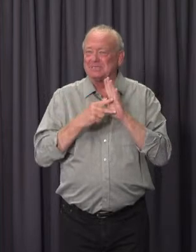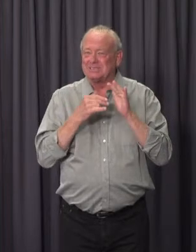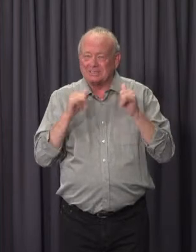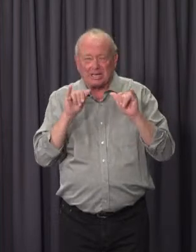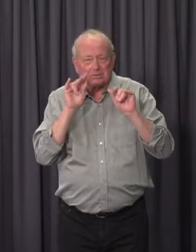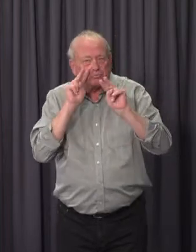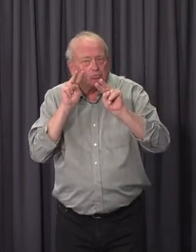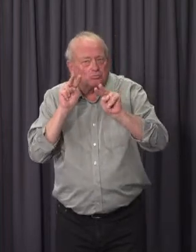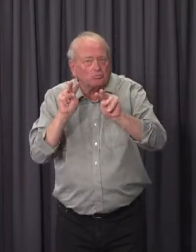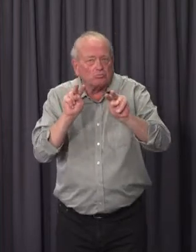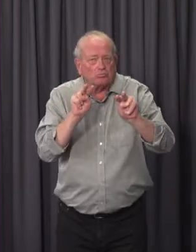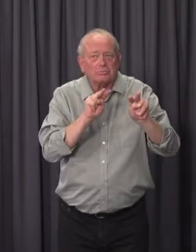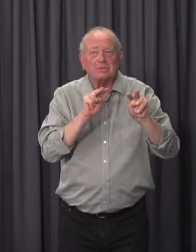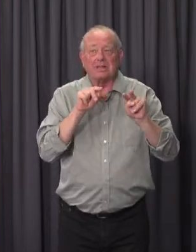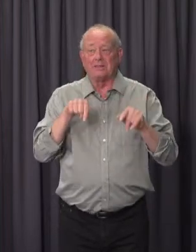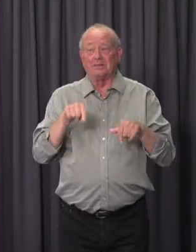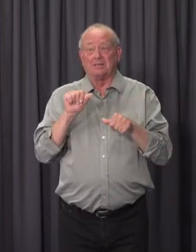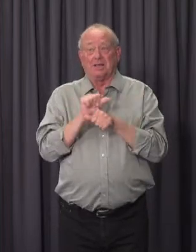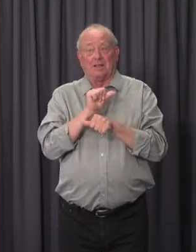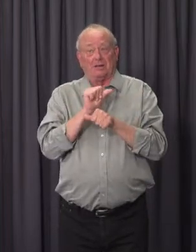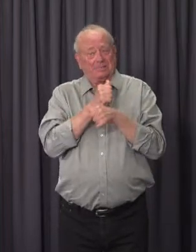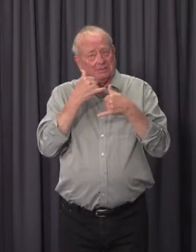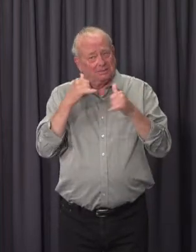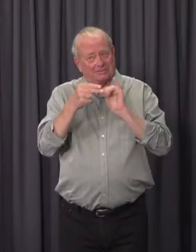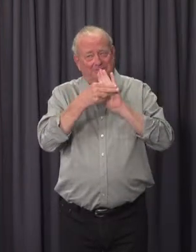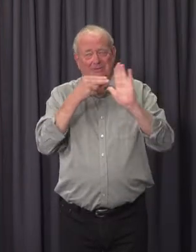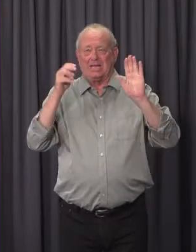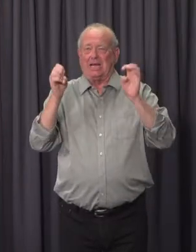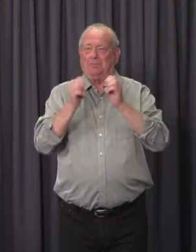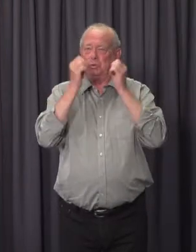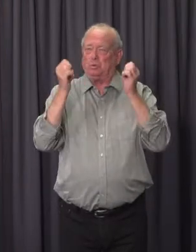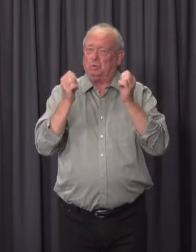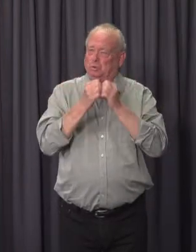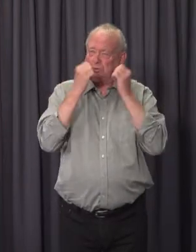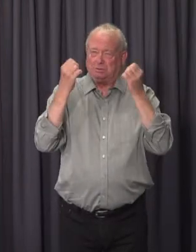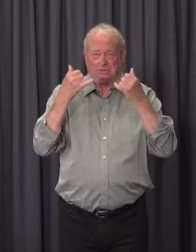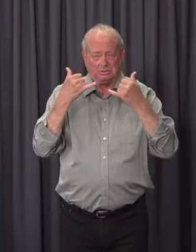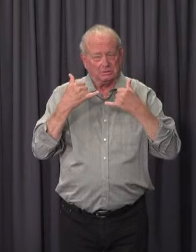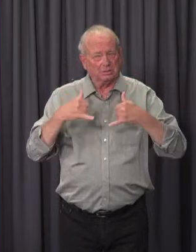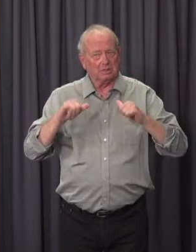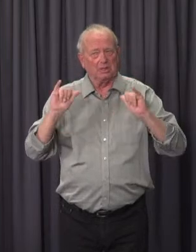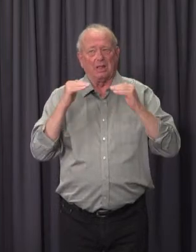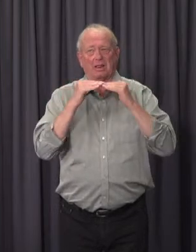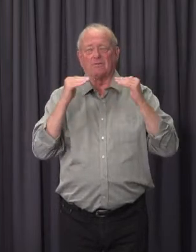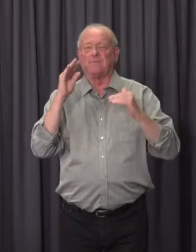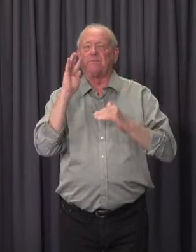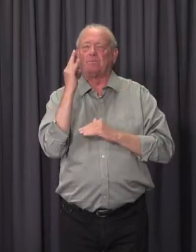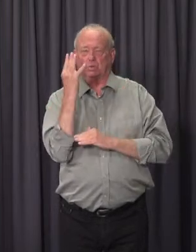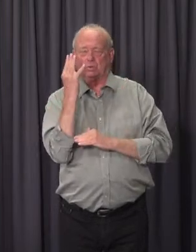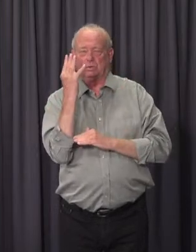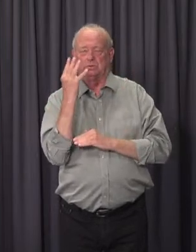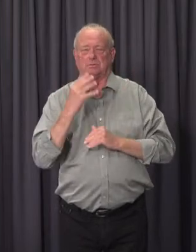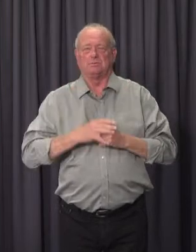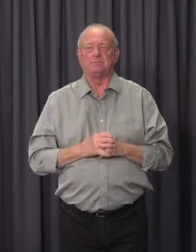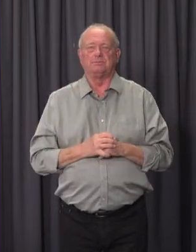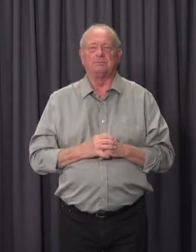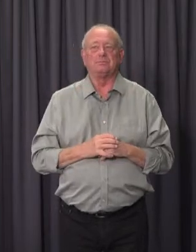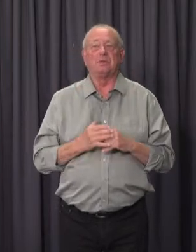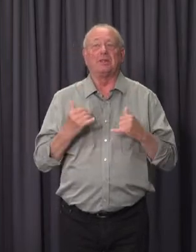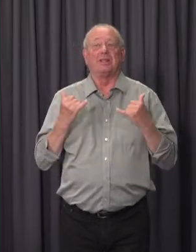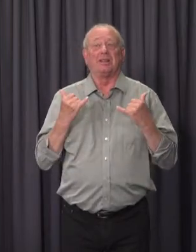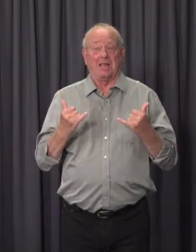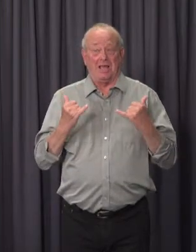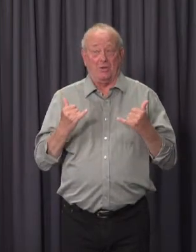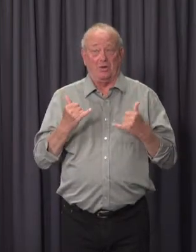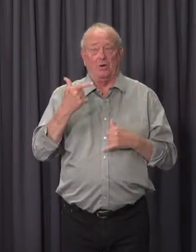a provincial state of emergency, and the Provincial Emergency Coordination Centre remains at a level 4. There are currently 21 states of